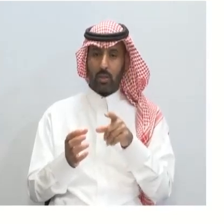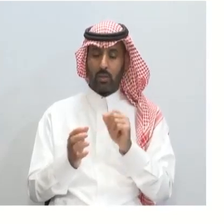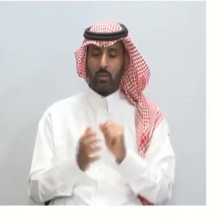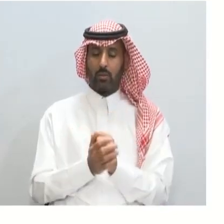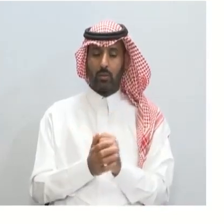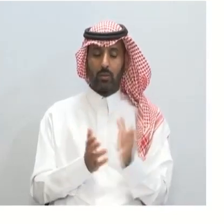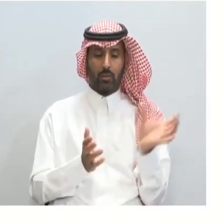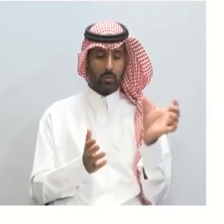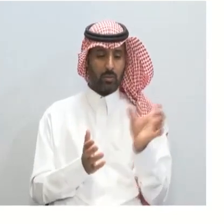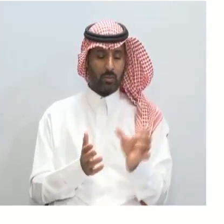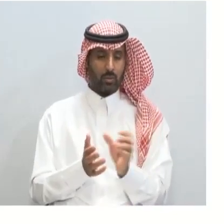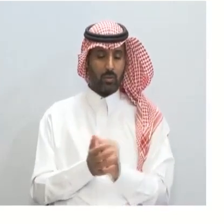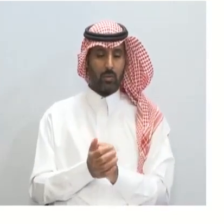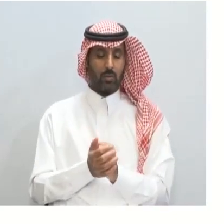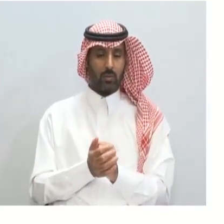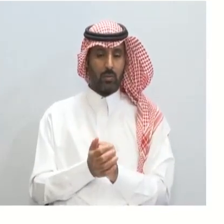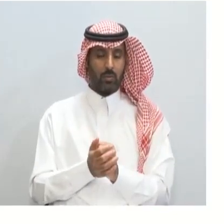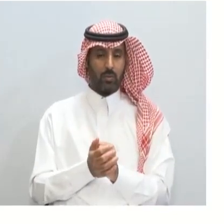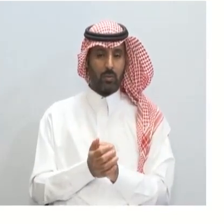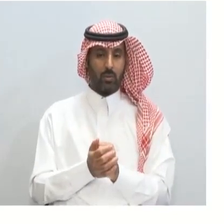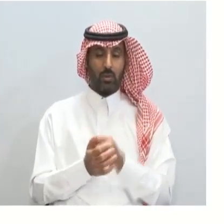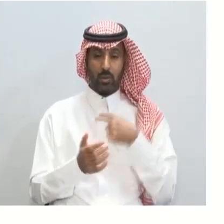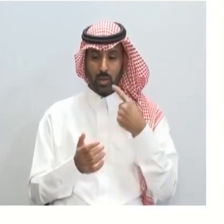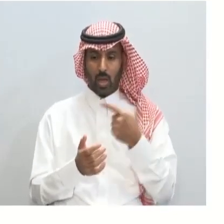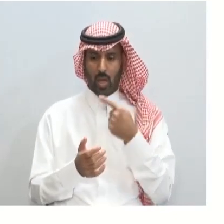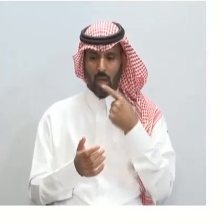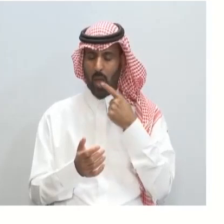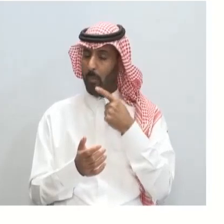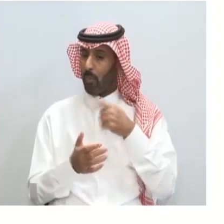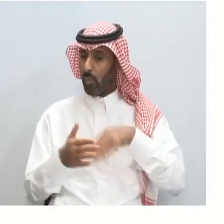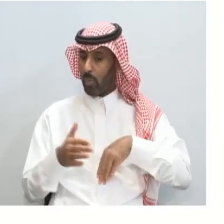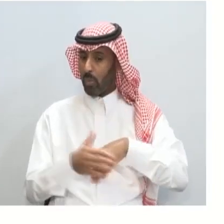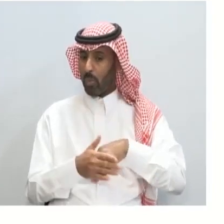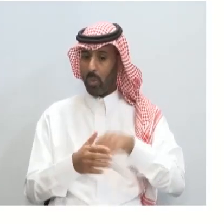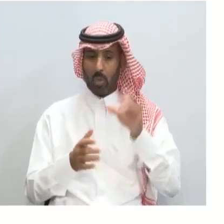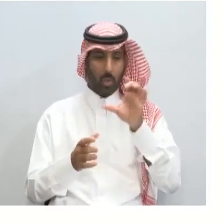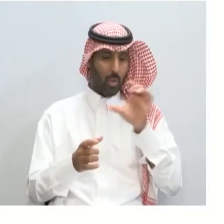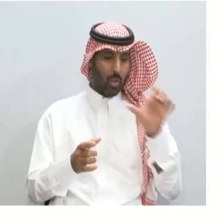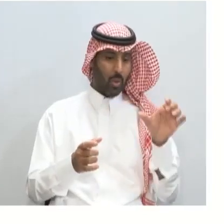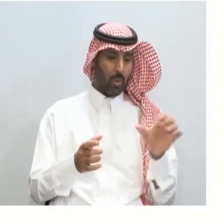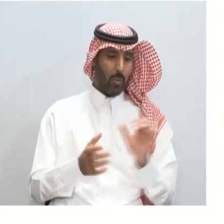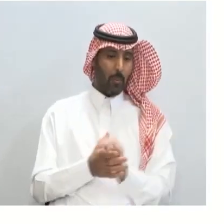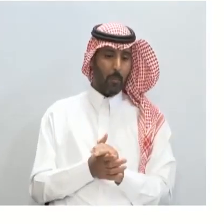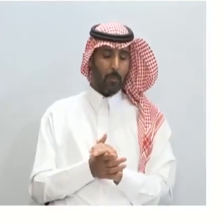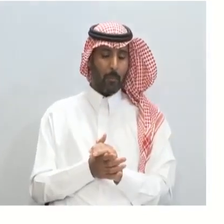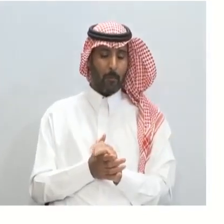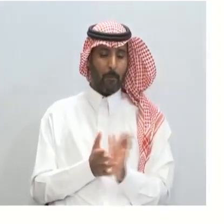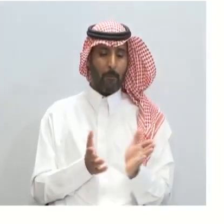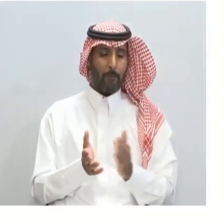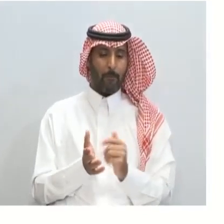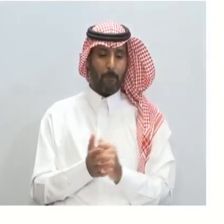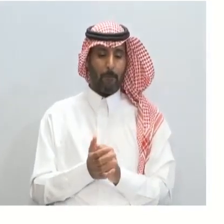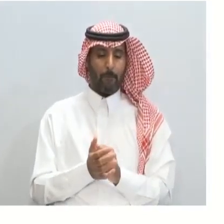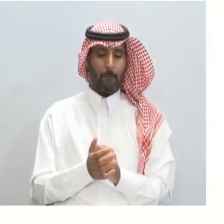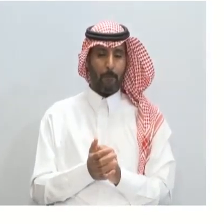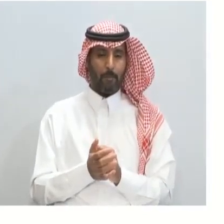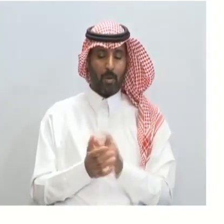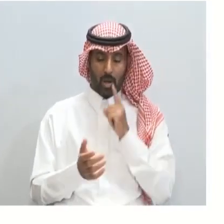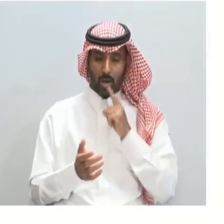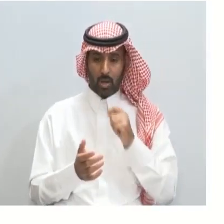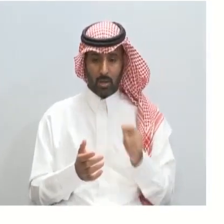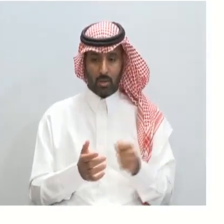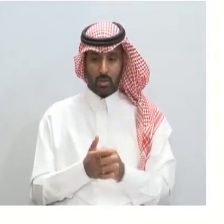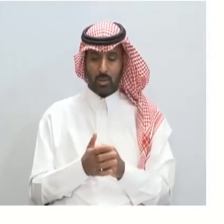This word is often used in sports with referees or umpire. In a game,